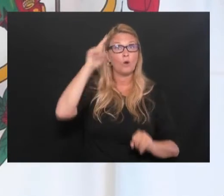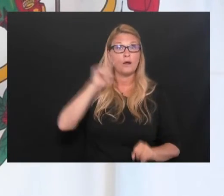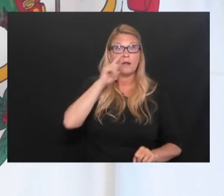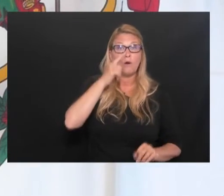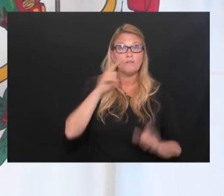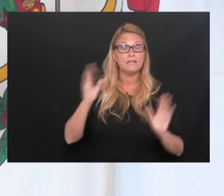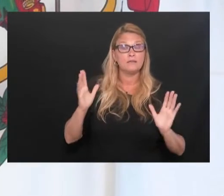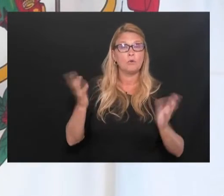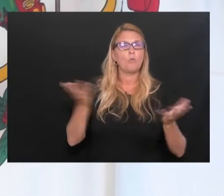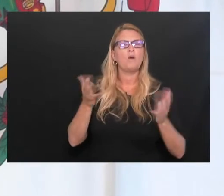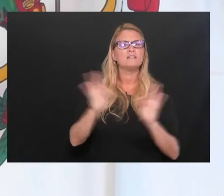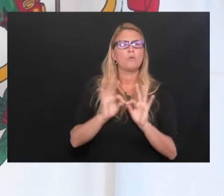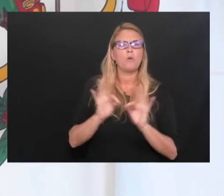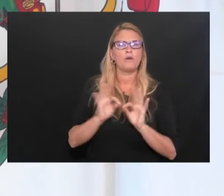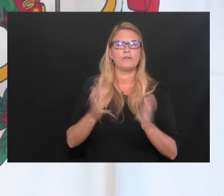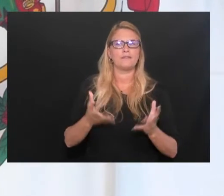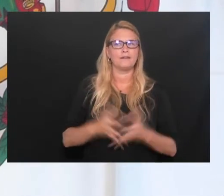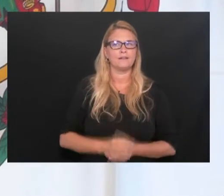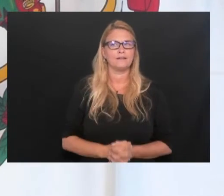it worth?